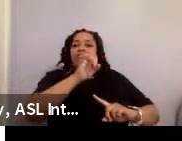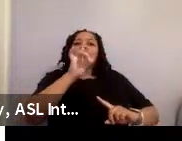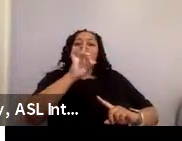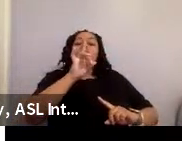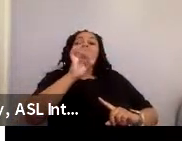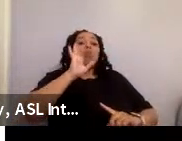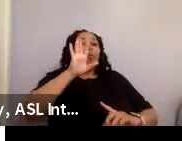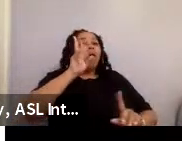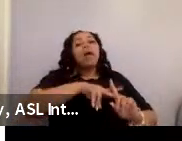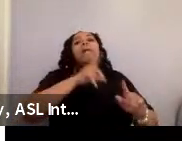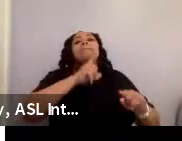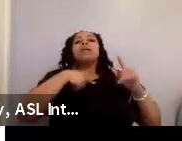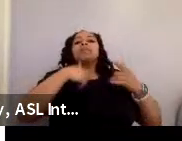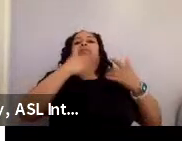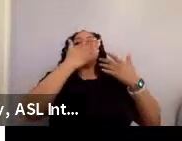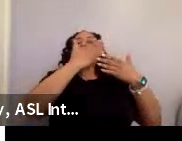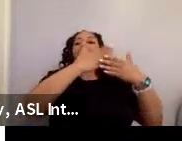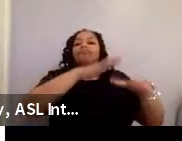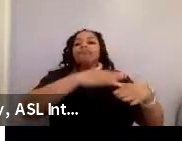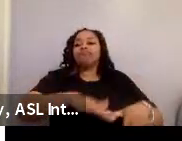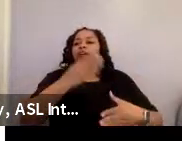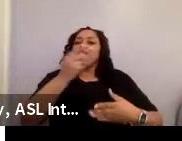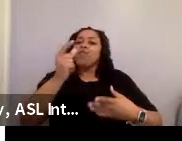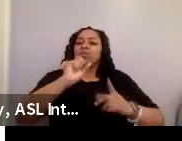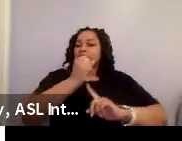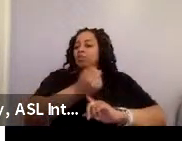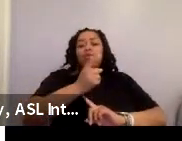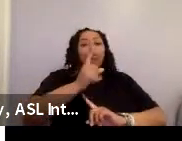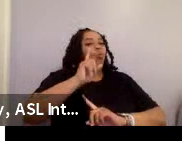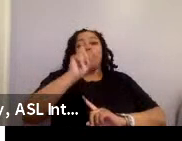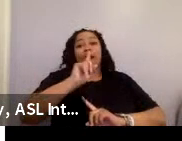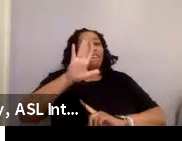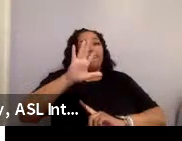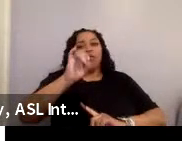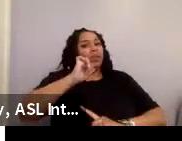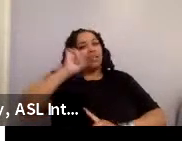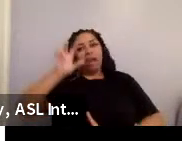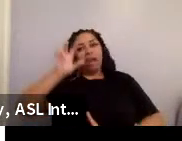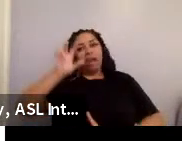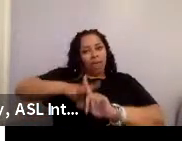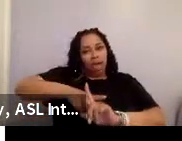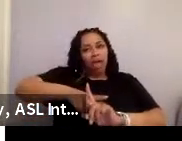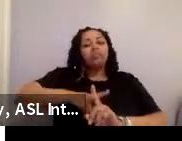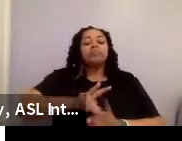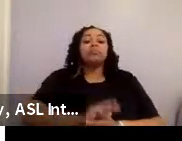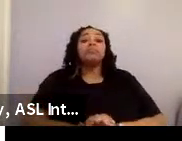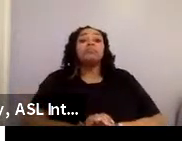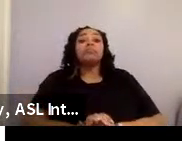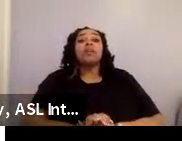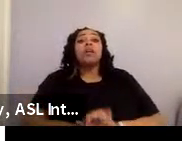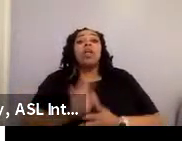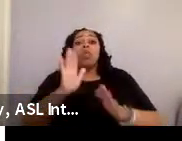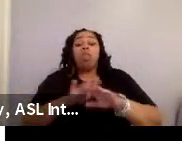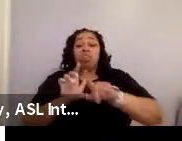let's break down a few instances where 508 does not apply. On the left of this slide, we have